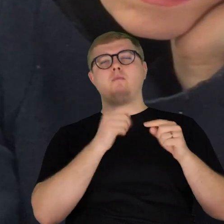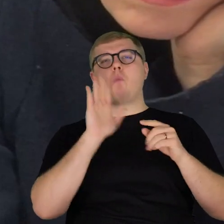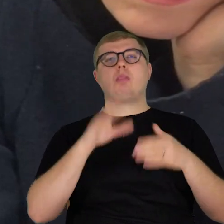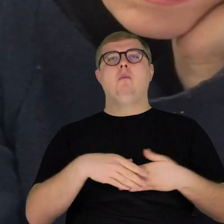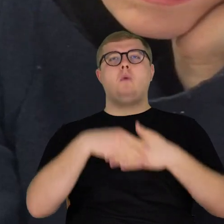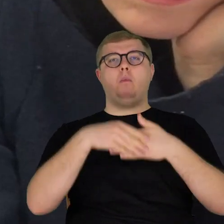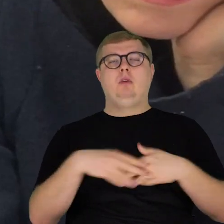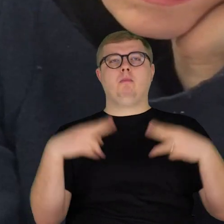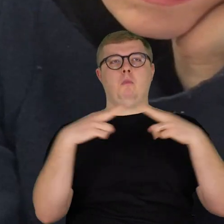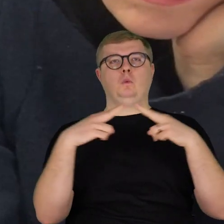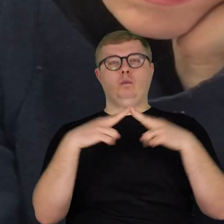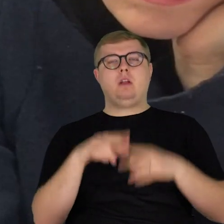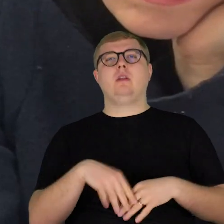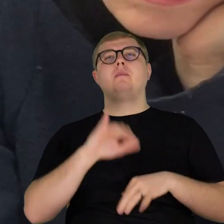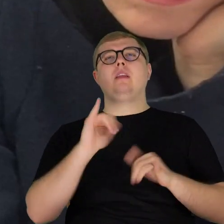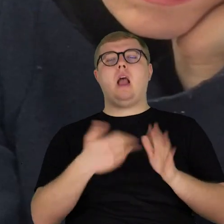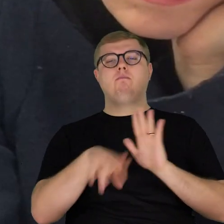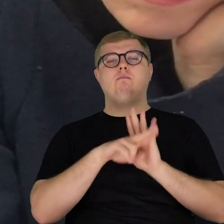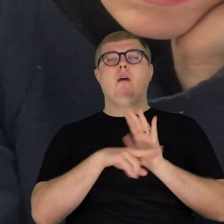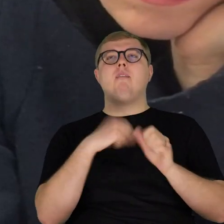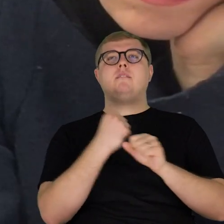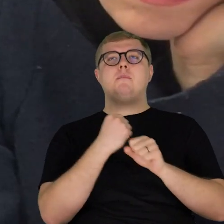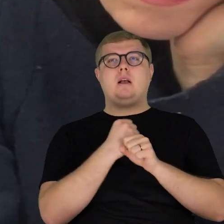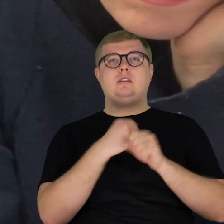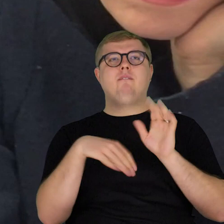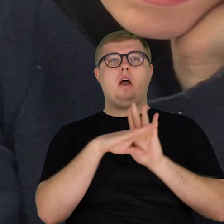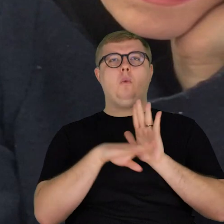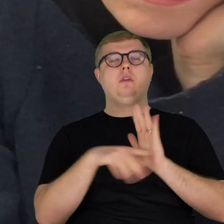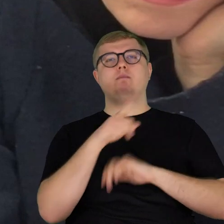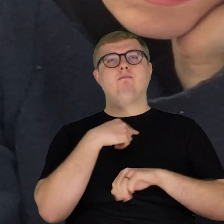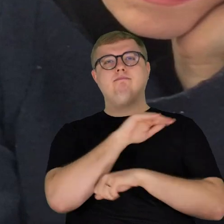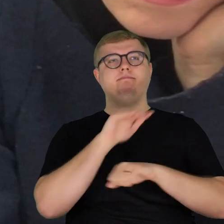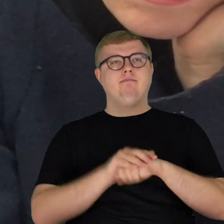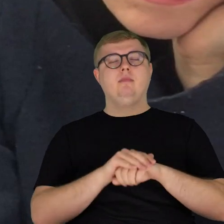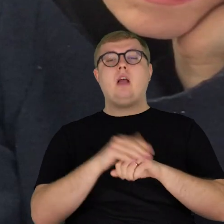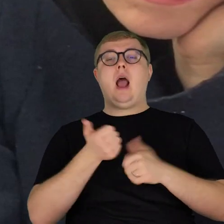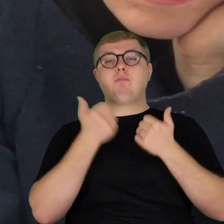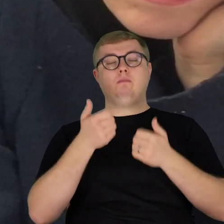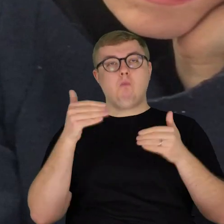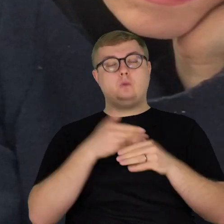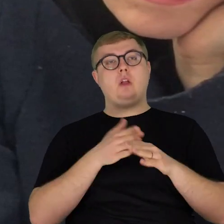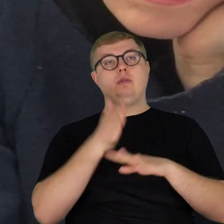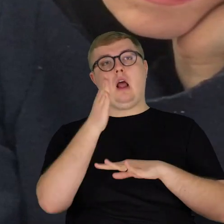by which I mean, develop terms that we could kind of agree on to move forward. So it was